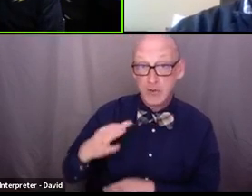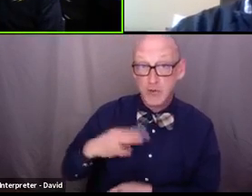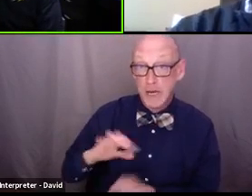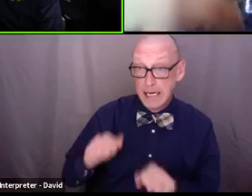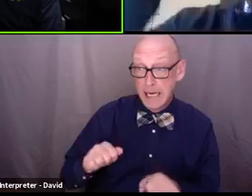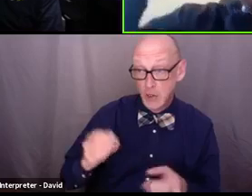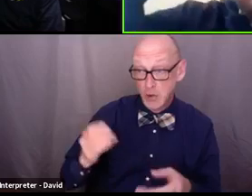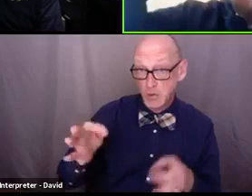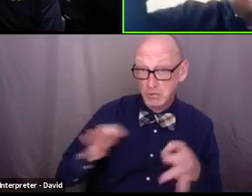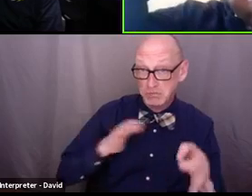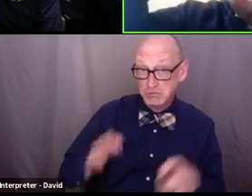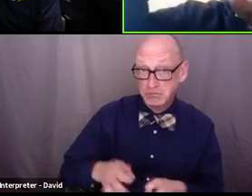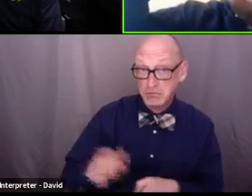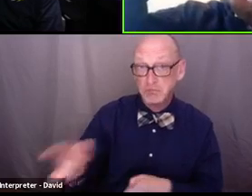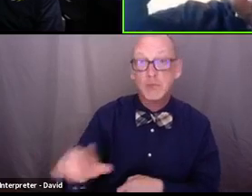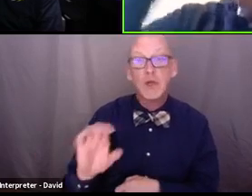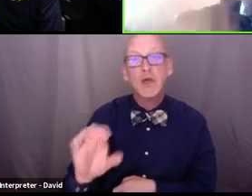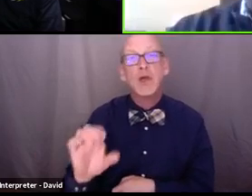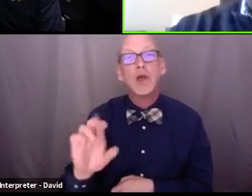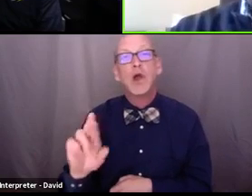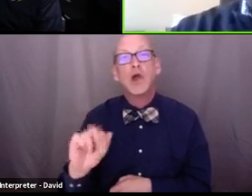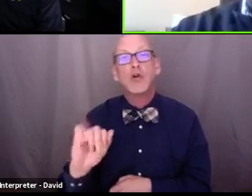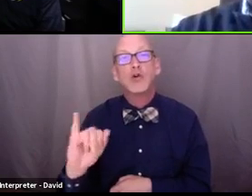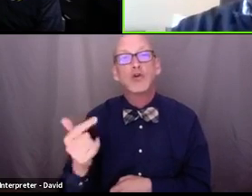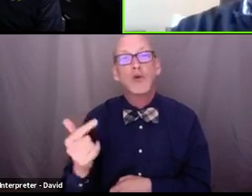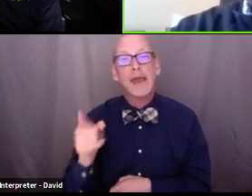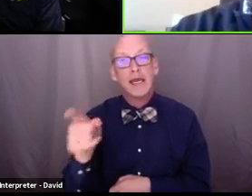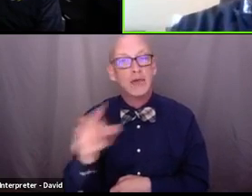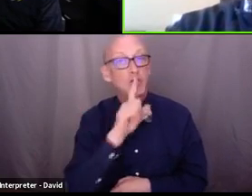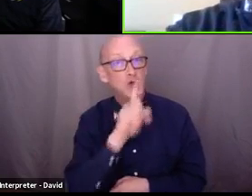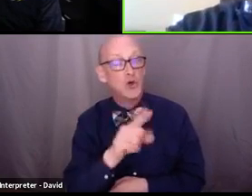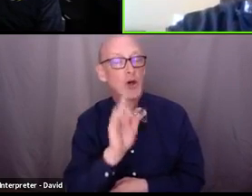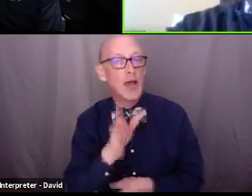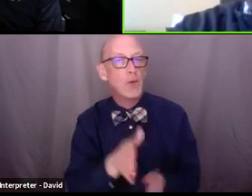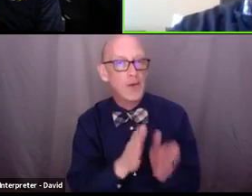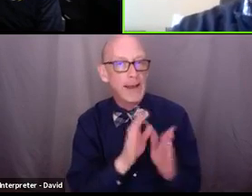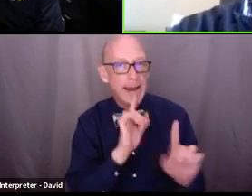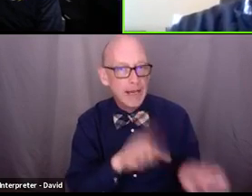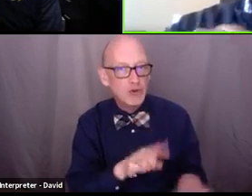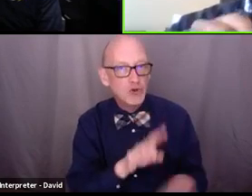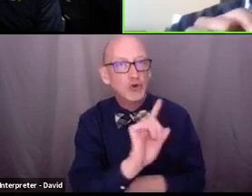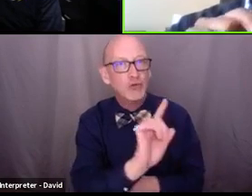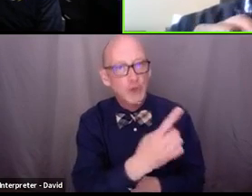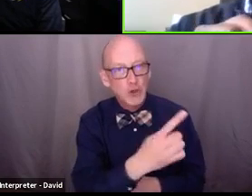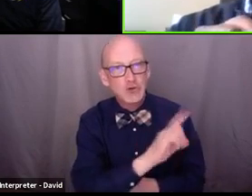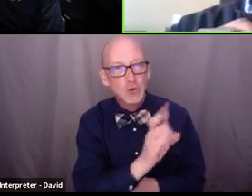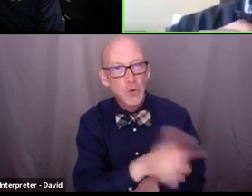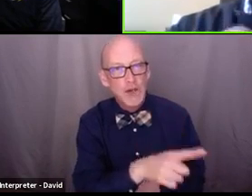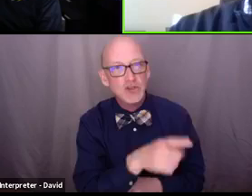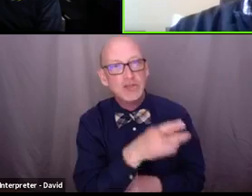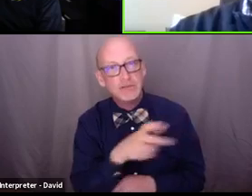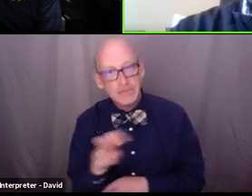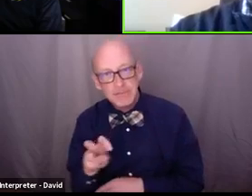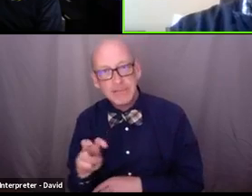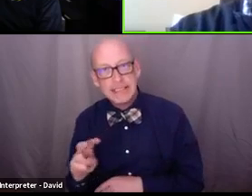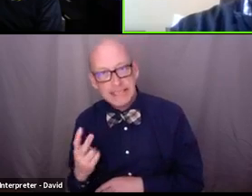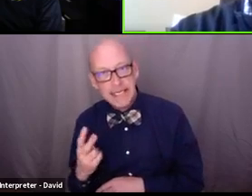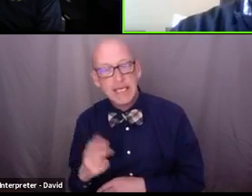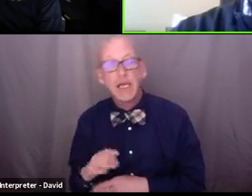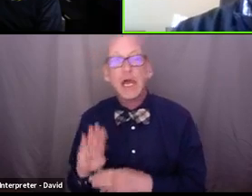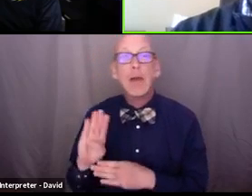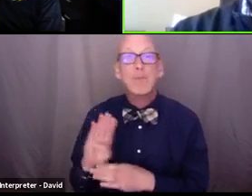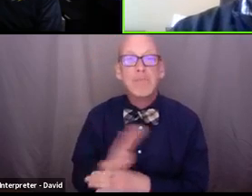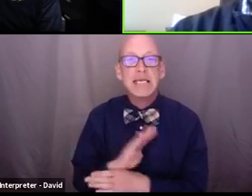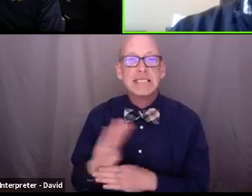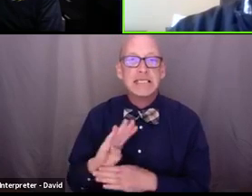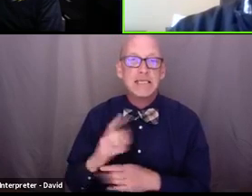on that? Sure. And so I'll kind of answer your first question and segue to that one in terms of businesses being properly